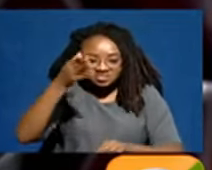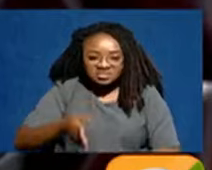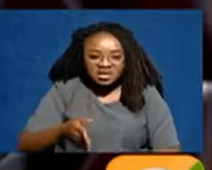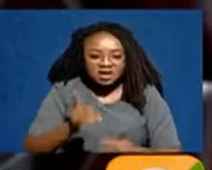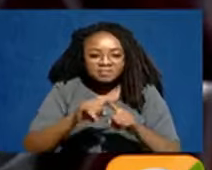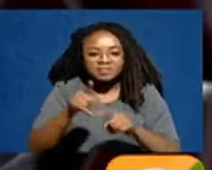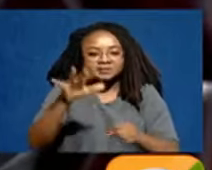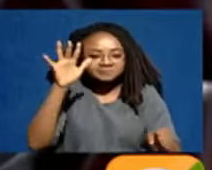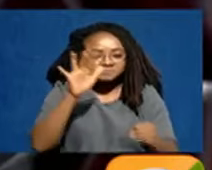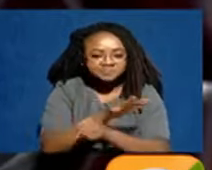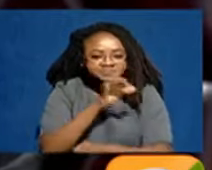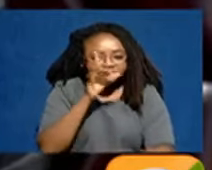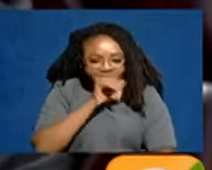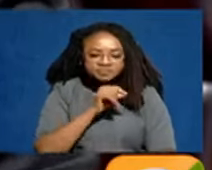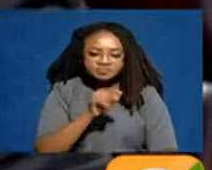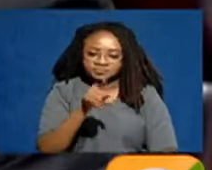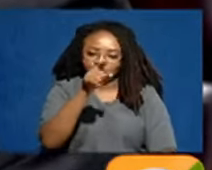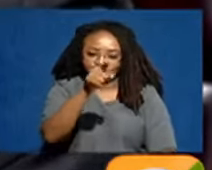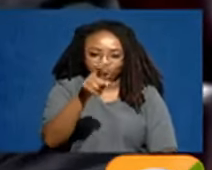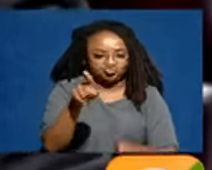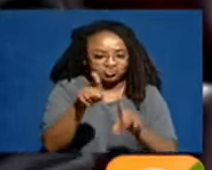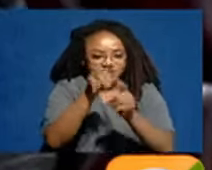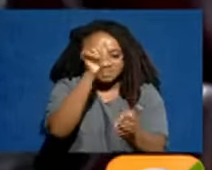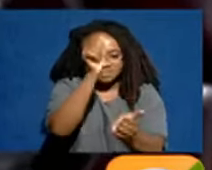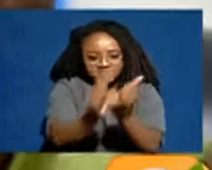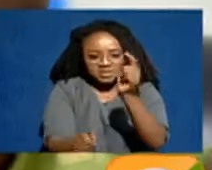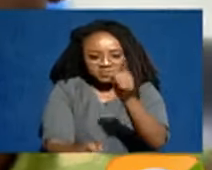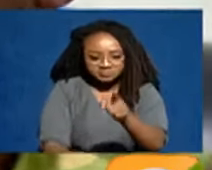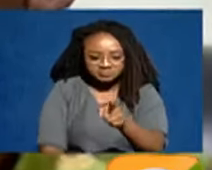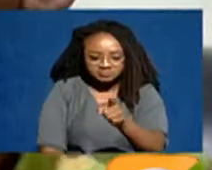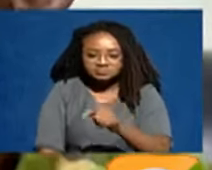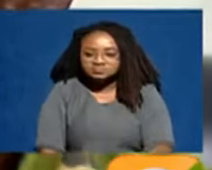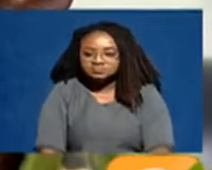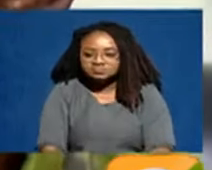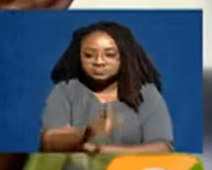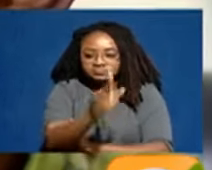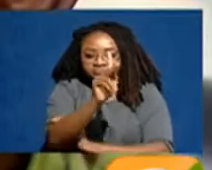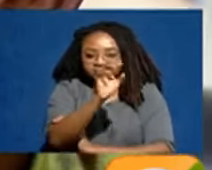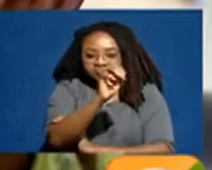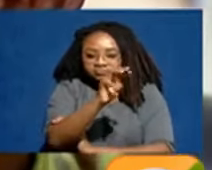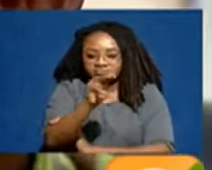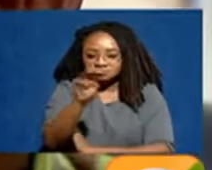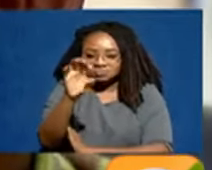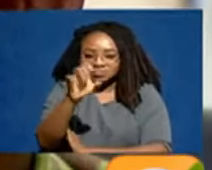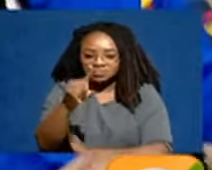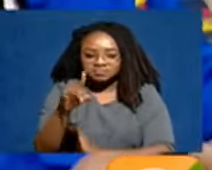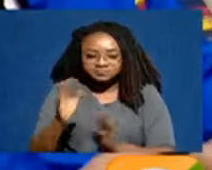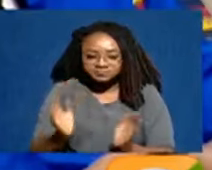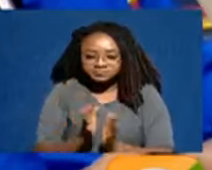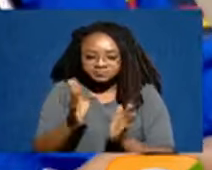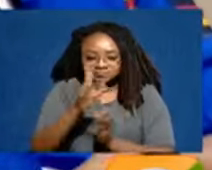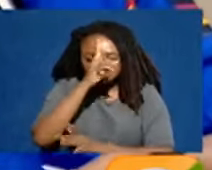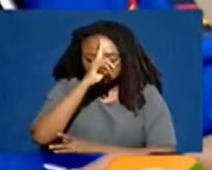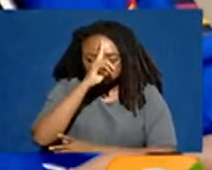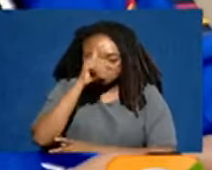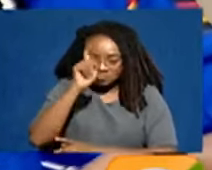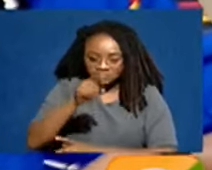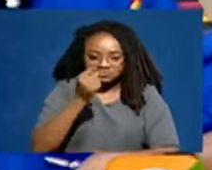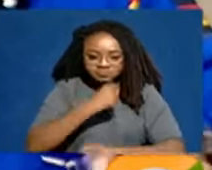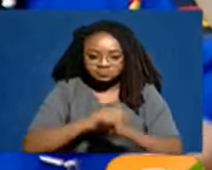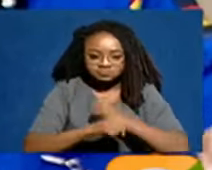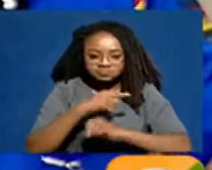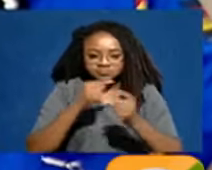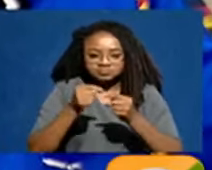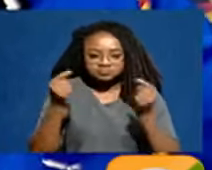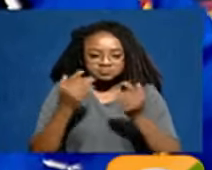sit on one seat with somebody else, you will be charged. Kome, who was present, urged the police officials to take action against